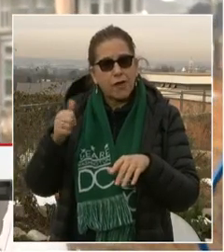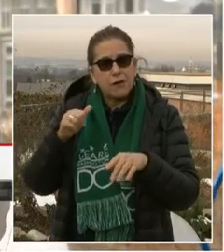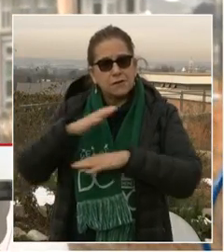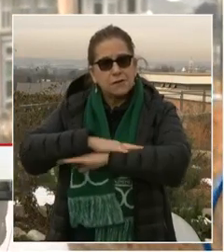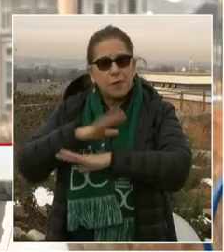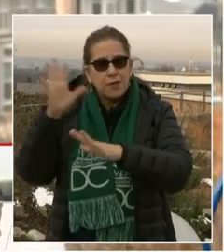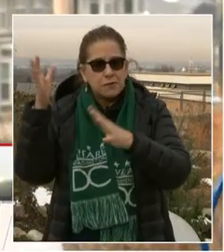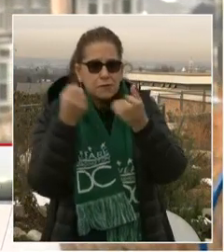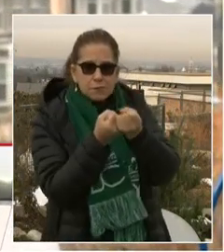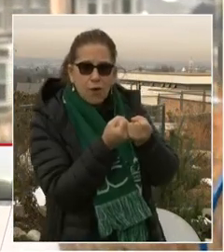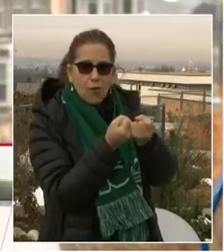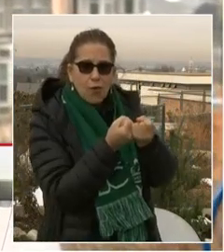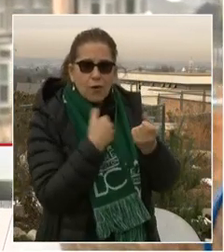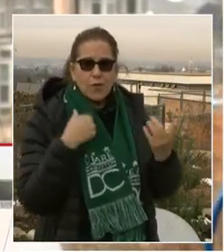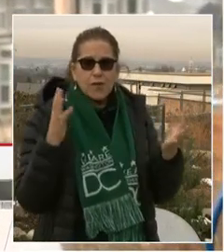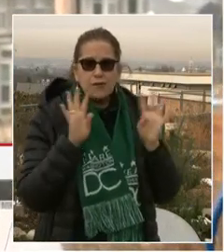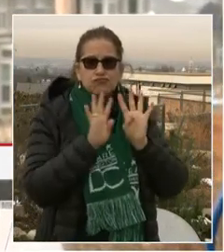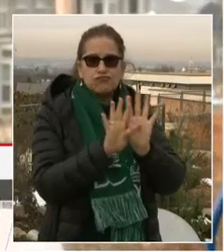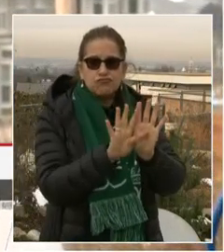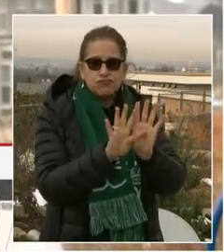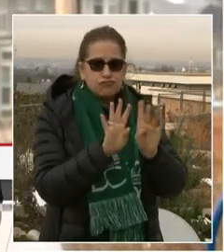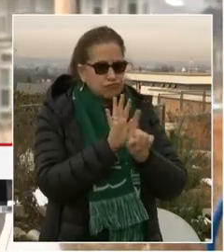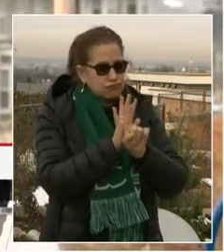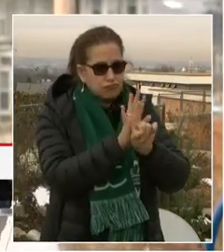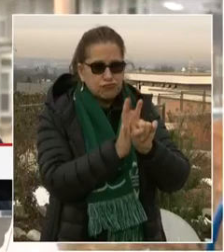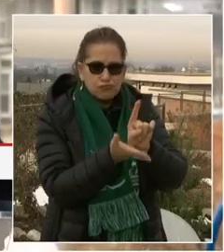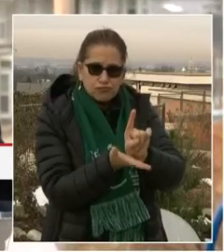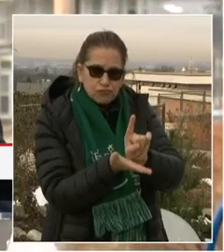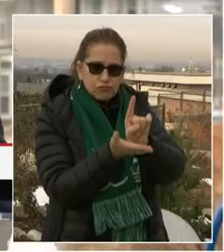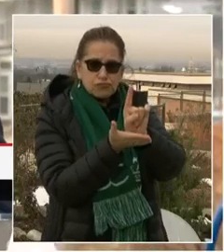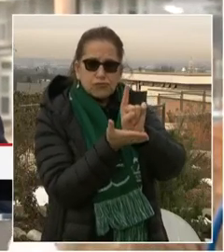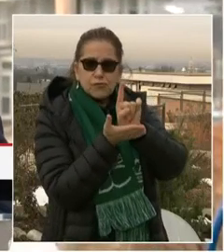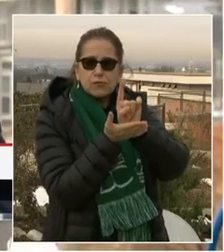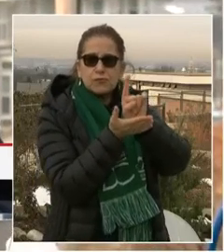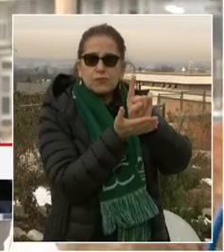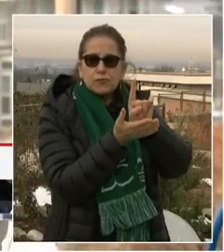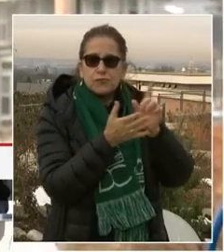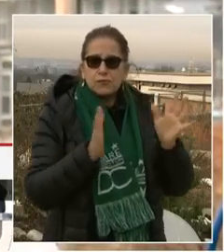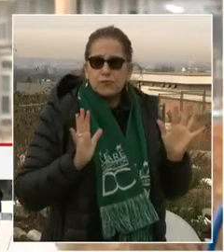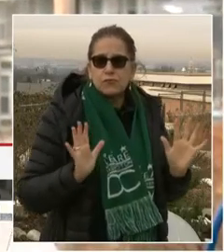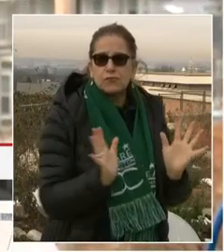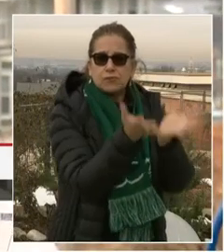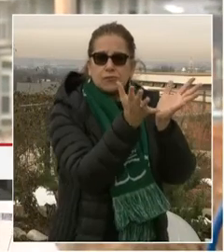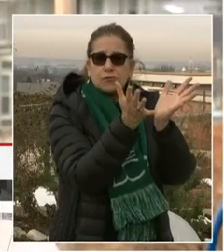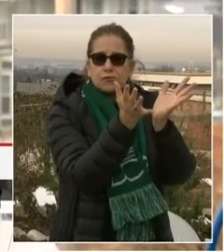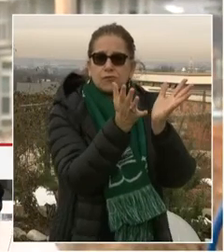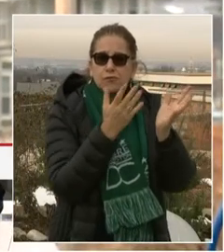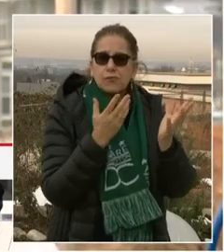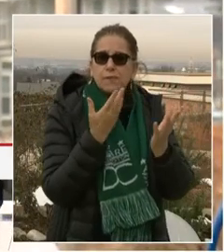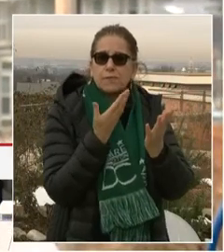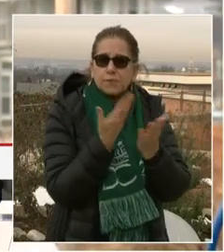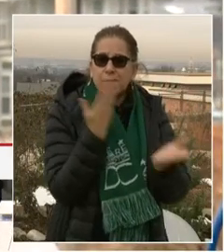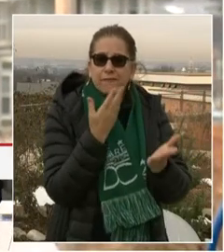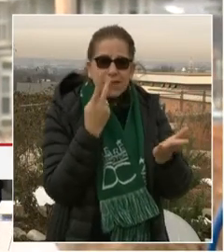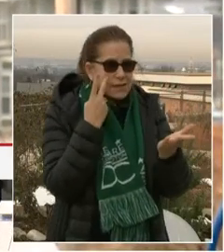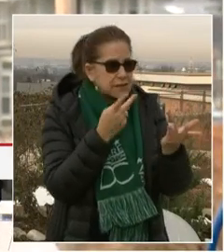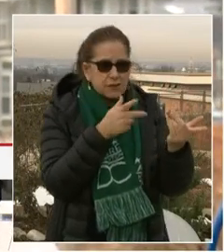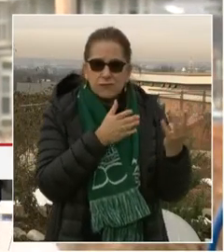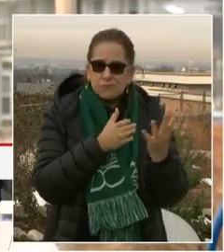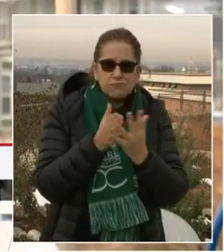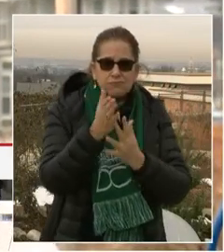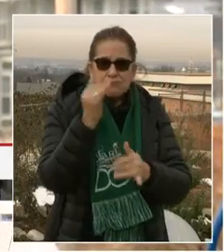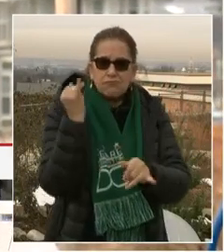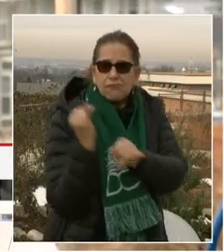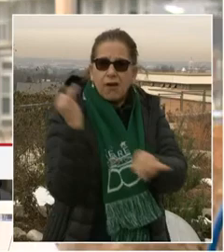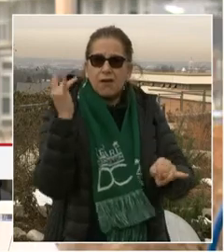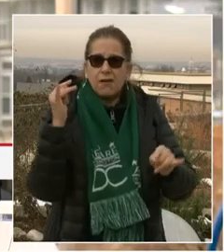to shoulder and arm in arm to make sure that everybody is going to get on the other side of this pandemic. I